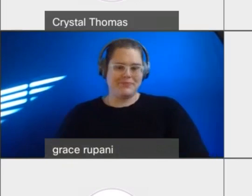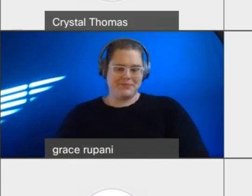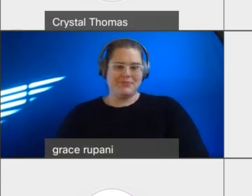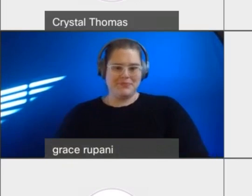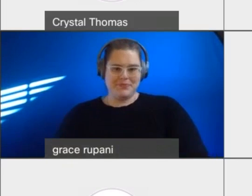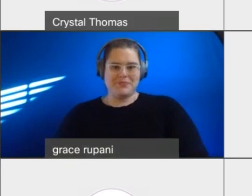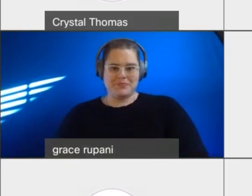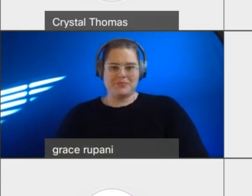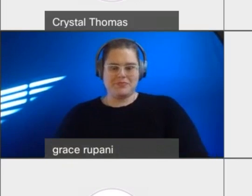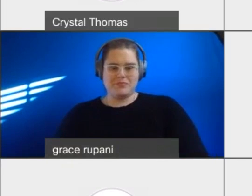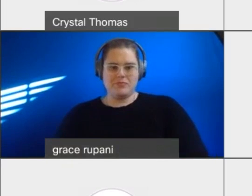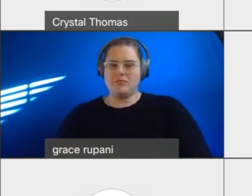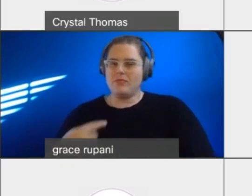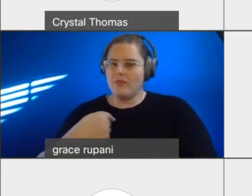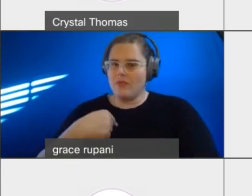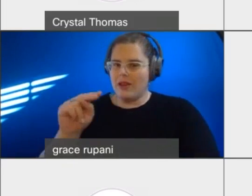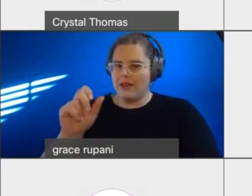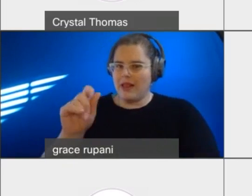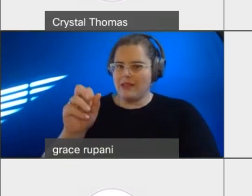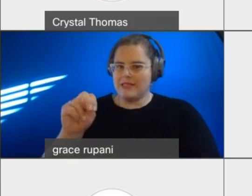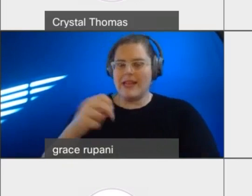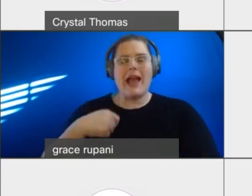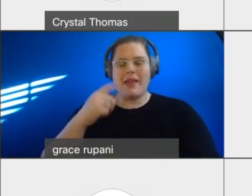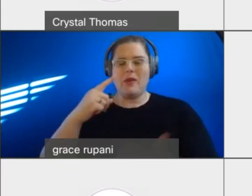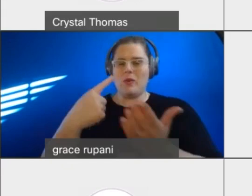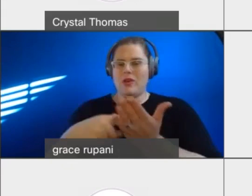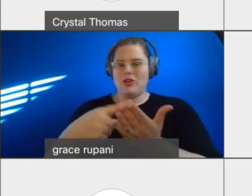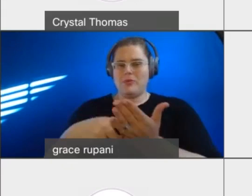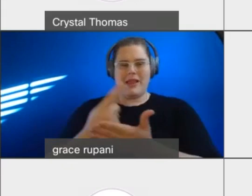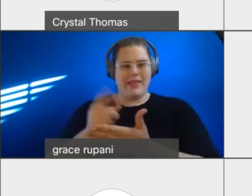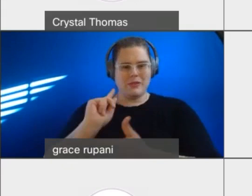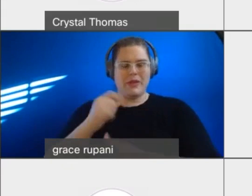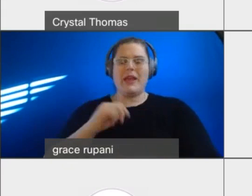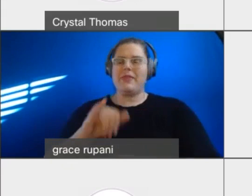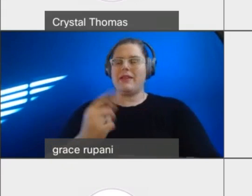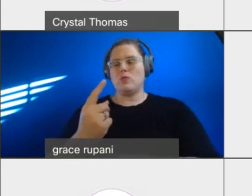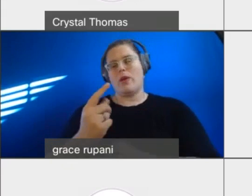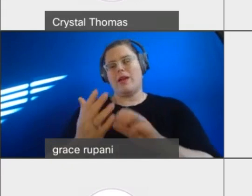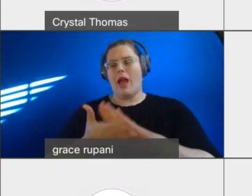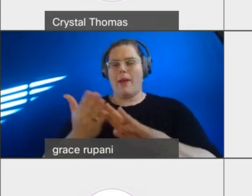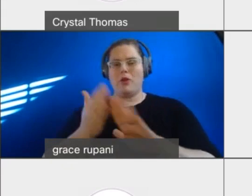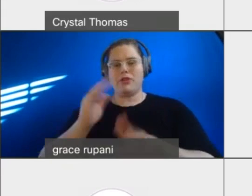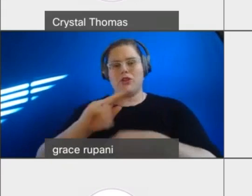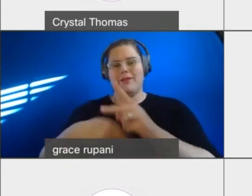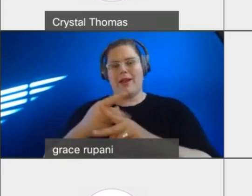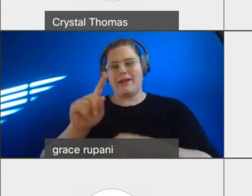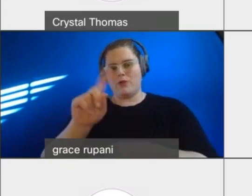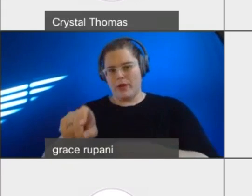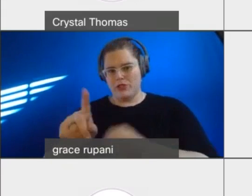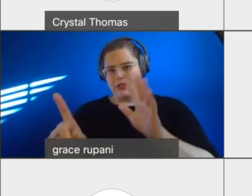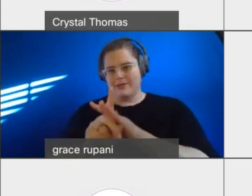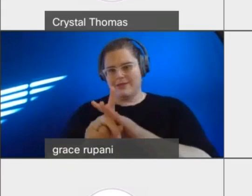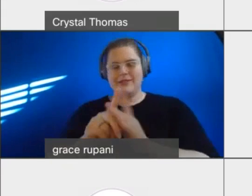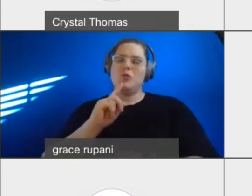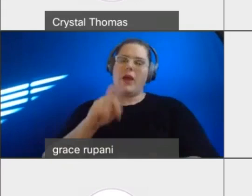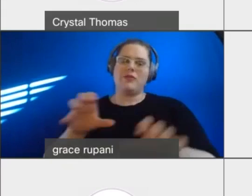Hi, this is Nelson. I think we talked about this last week. I think this is one of those operational questions. And you kind of need to do what's